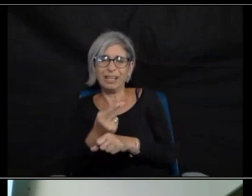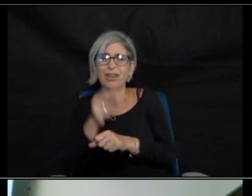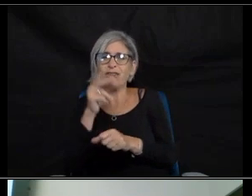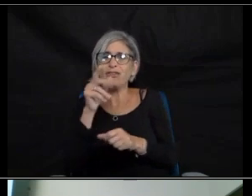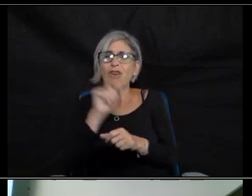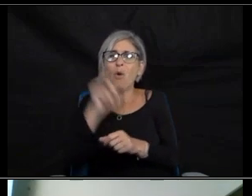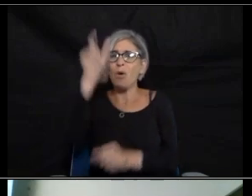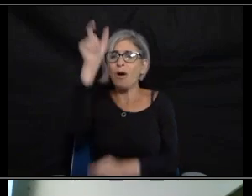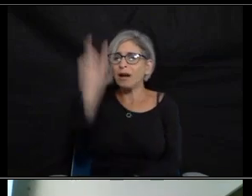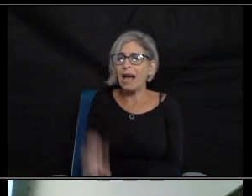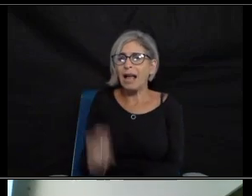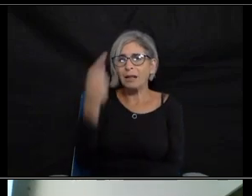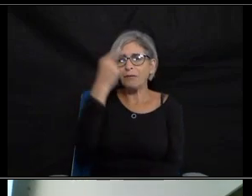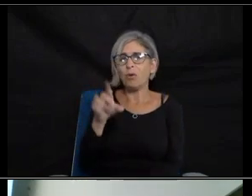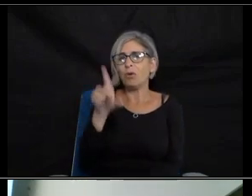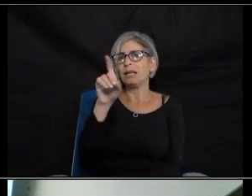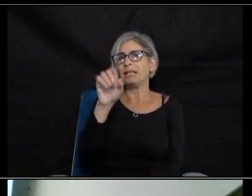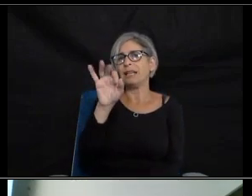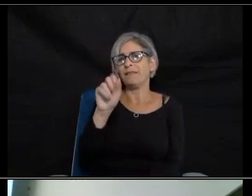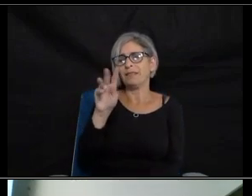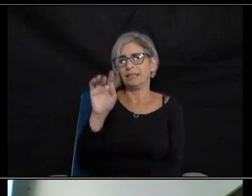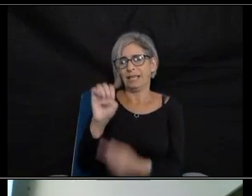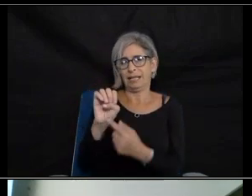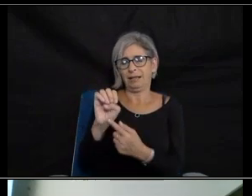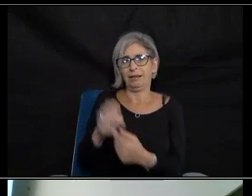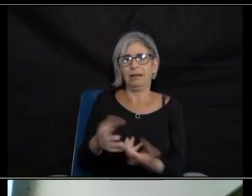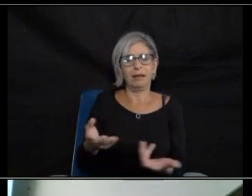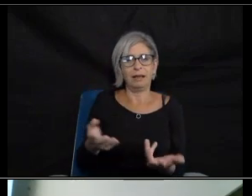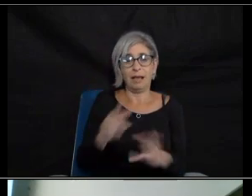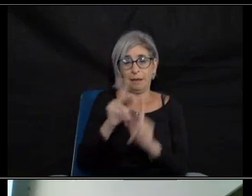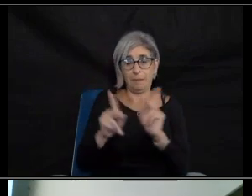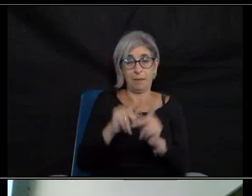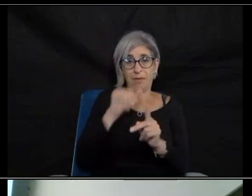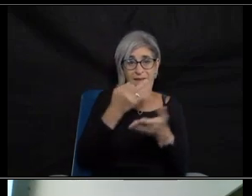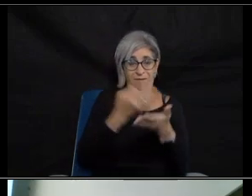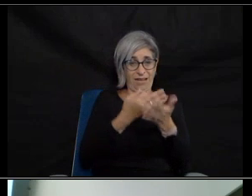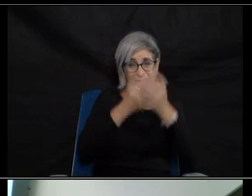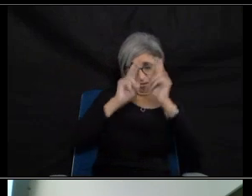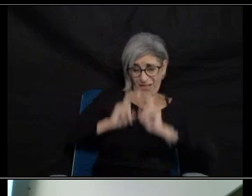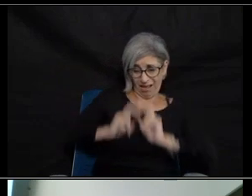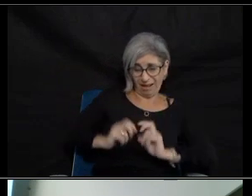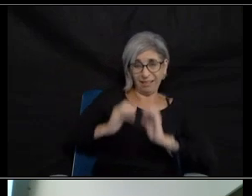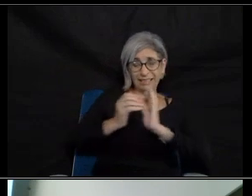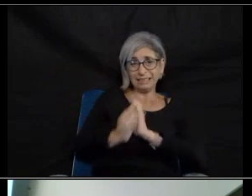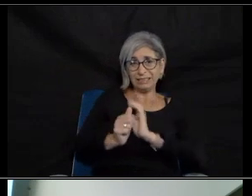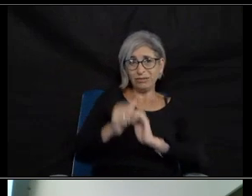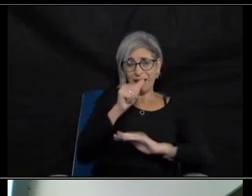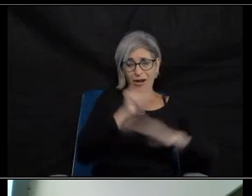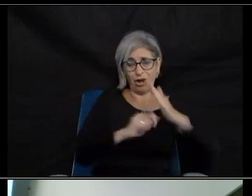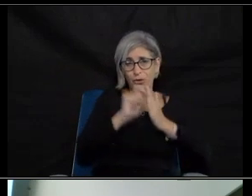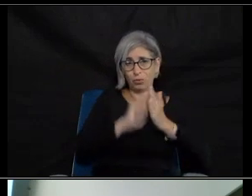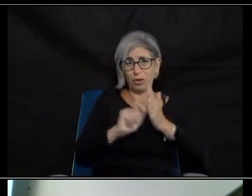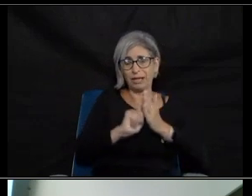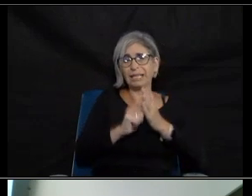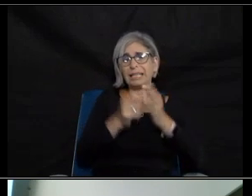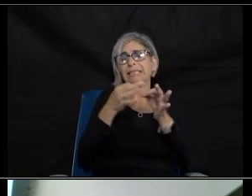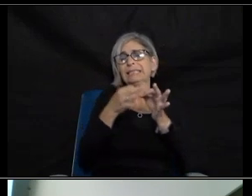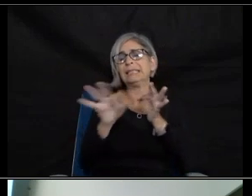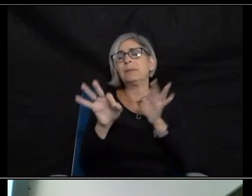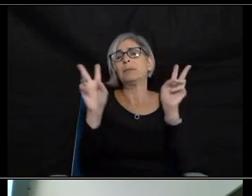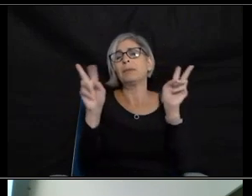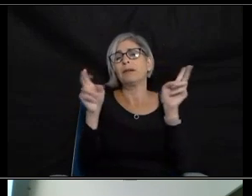column. So for the people who are not financial analysts or are not underwriters, I want to put that into a